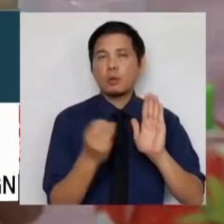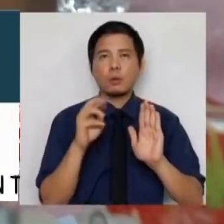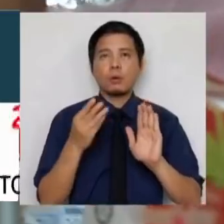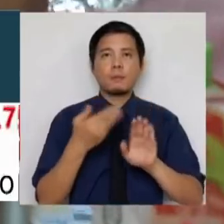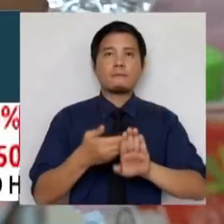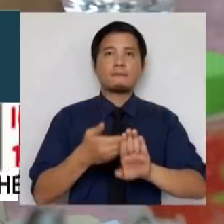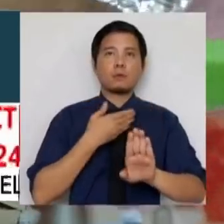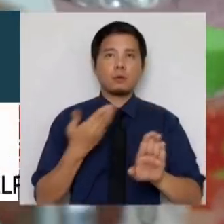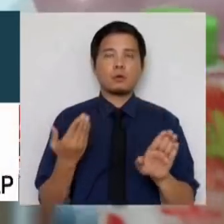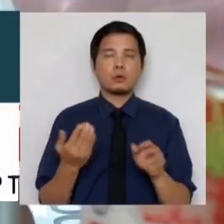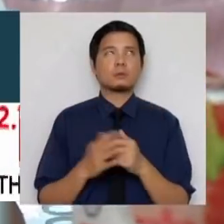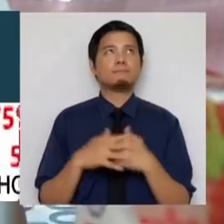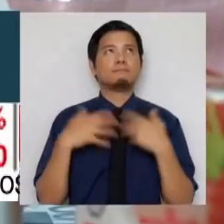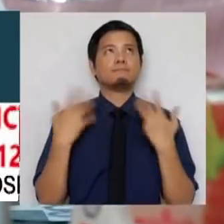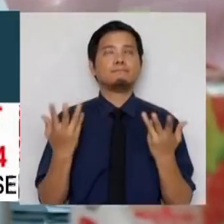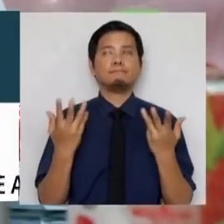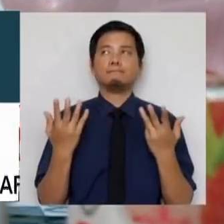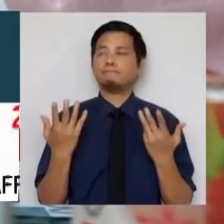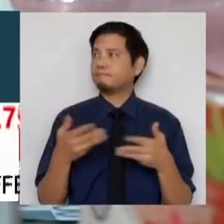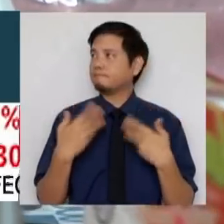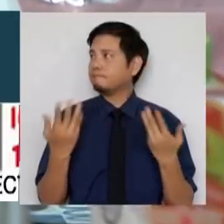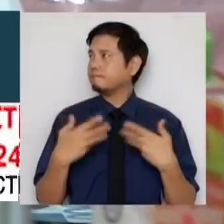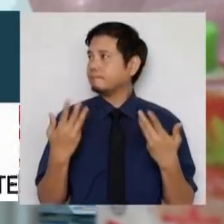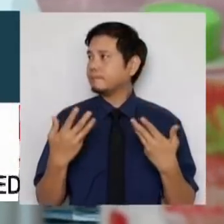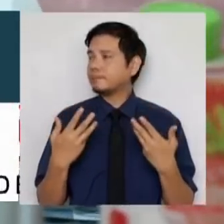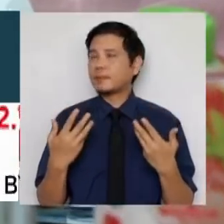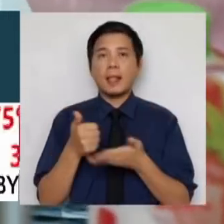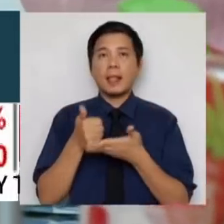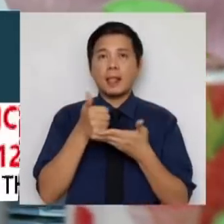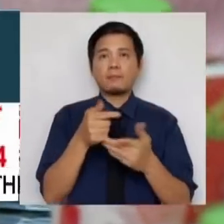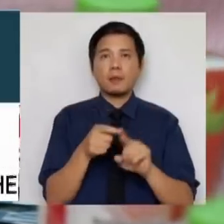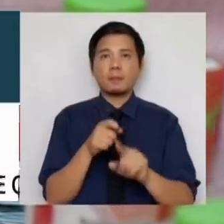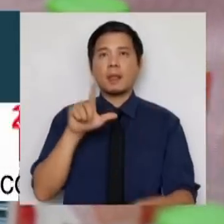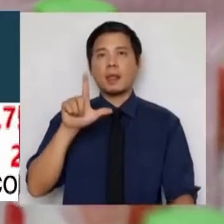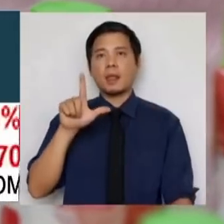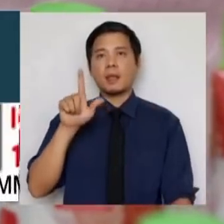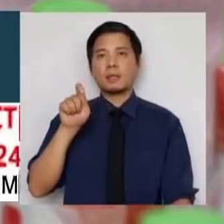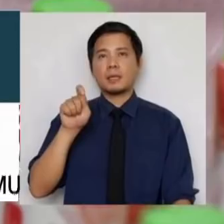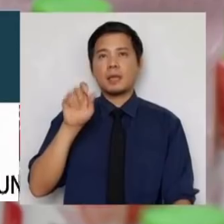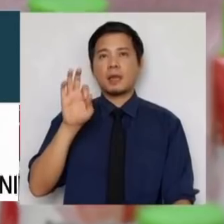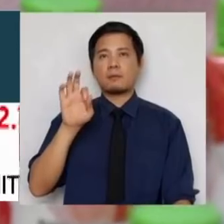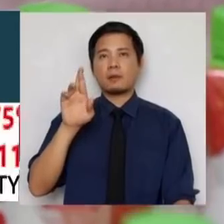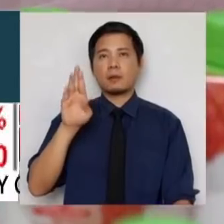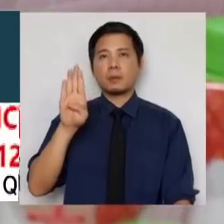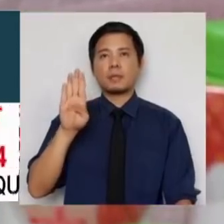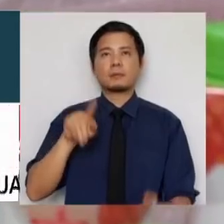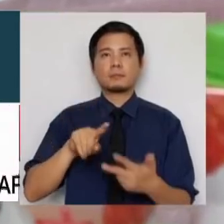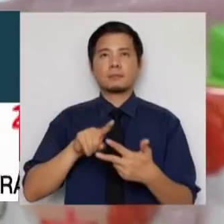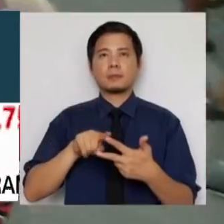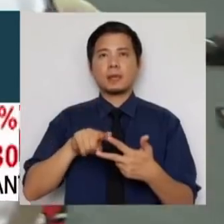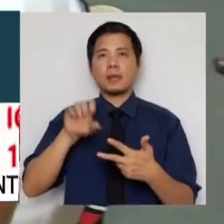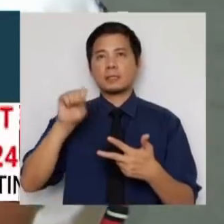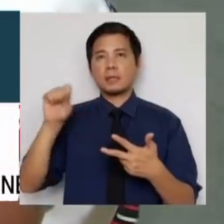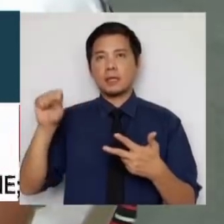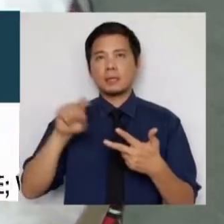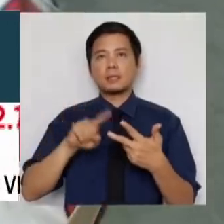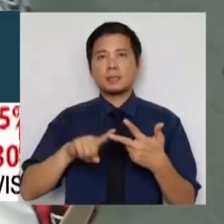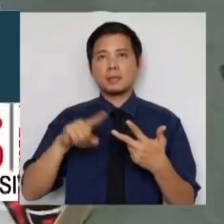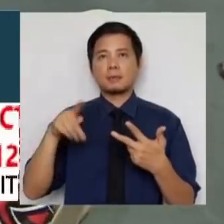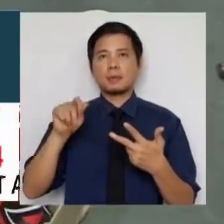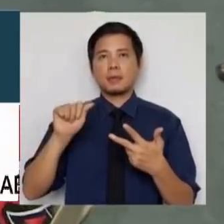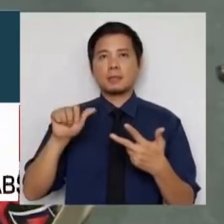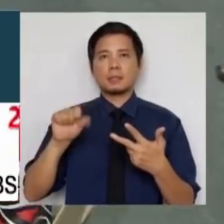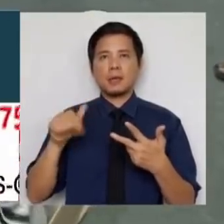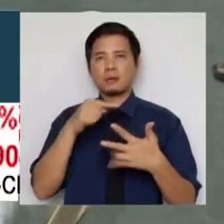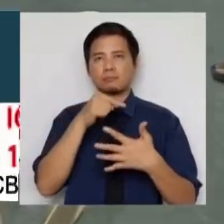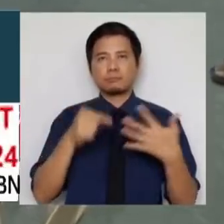accept help from the LTFRB, from the DOLE, from the SSS, from the Social Pension Fund of the Senior Citizens. Now they